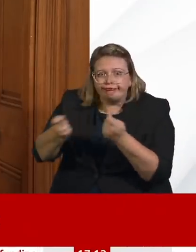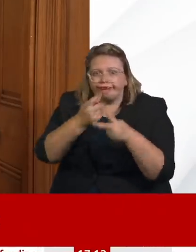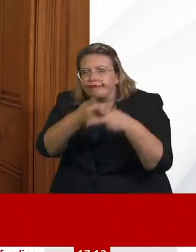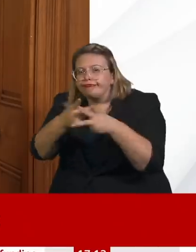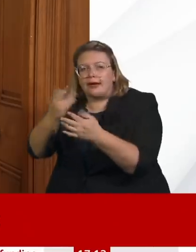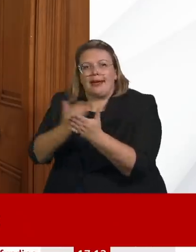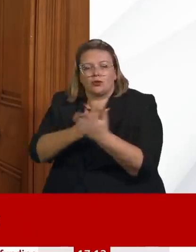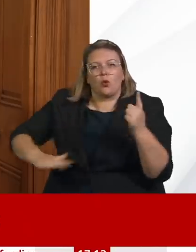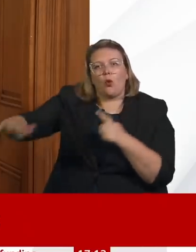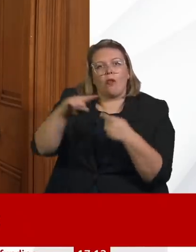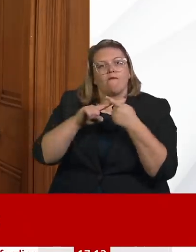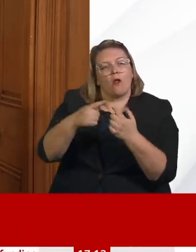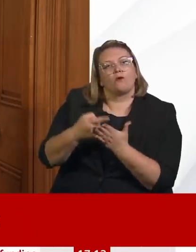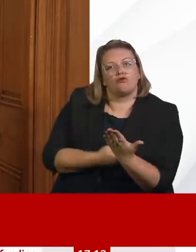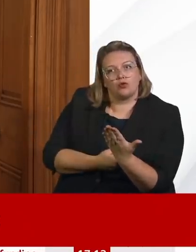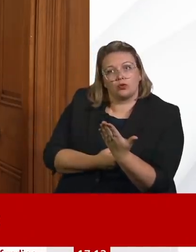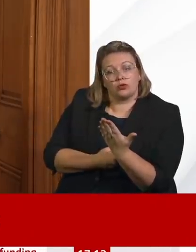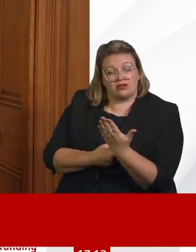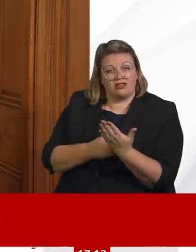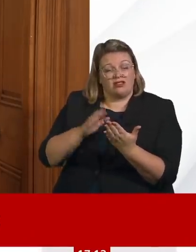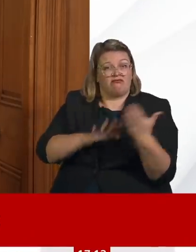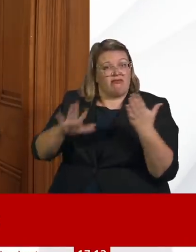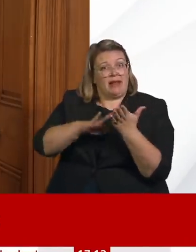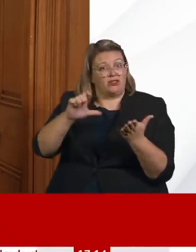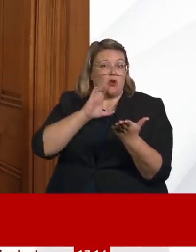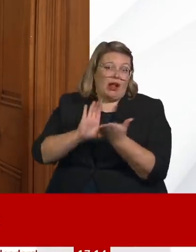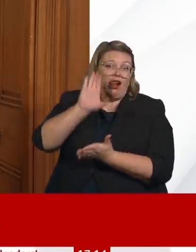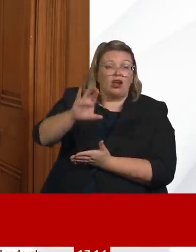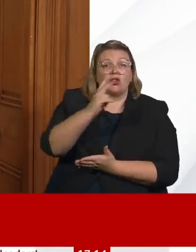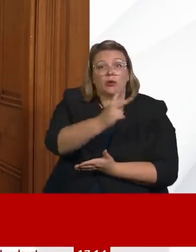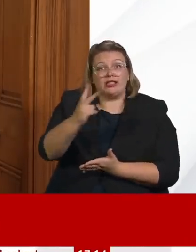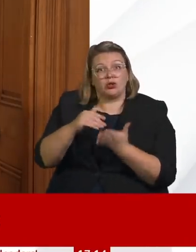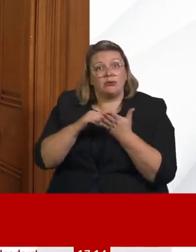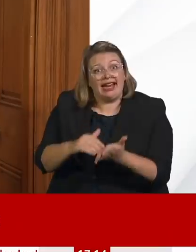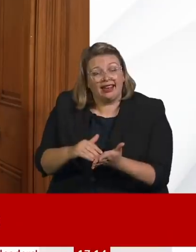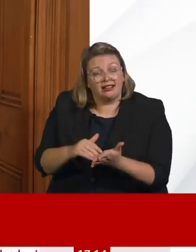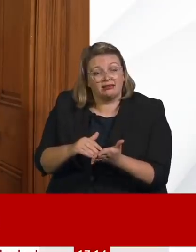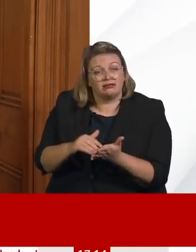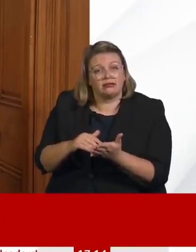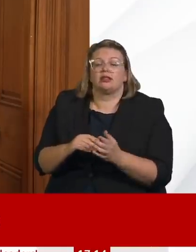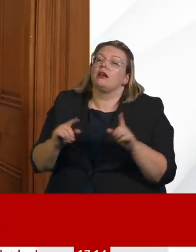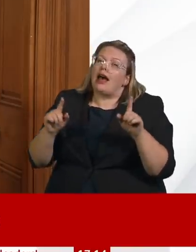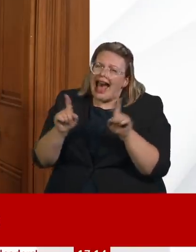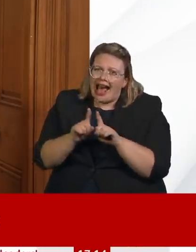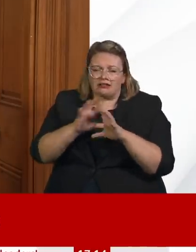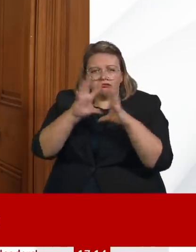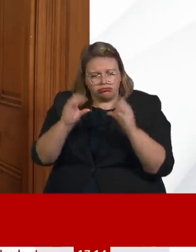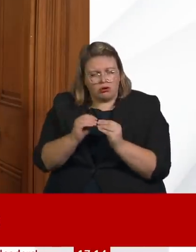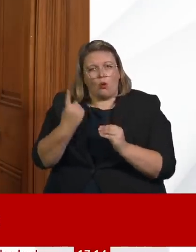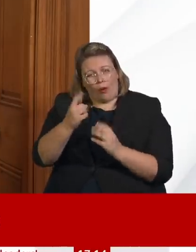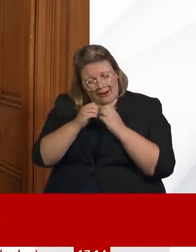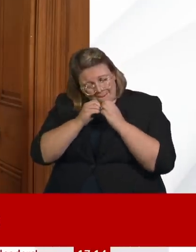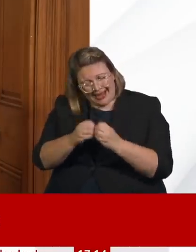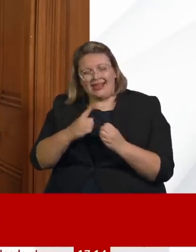receive £22 million of this, and that's on top of the extra £1 billion we're providing in funding for